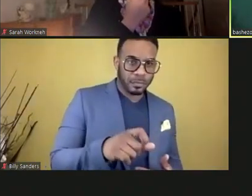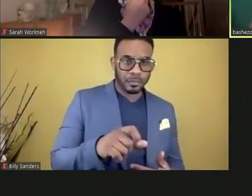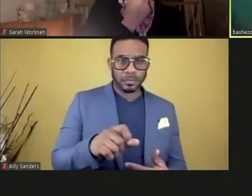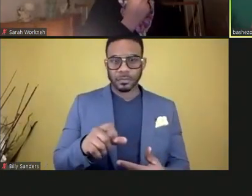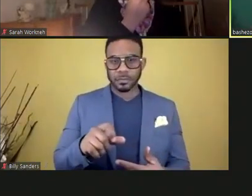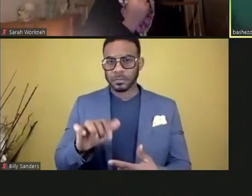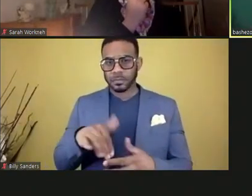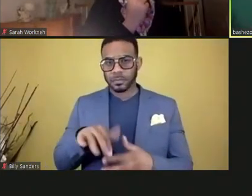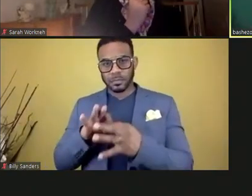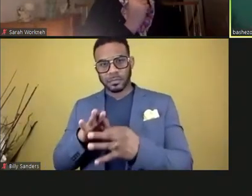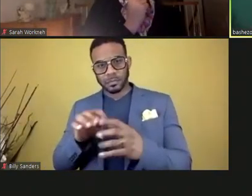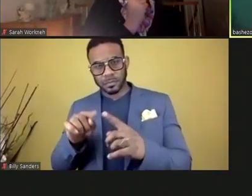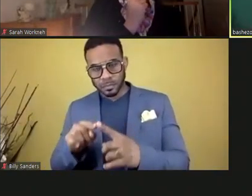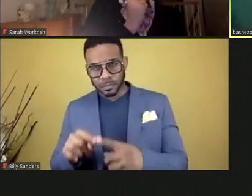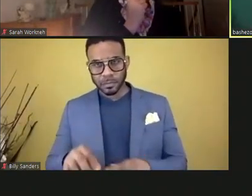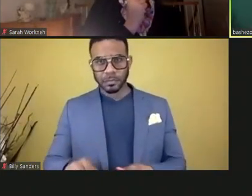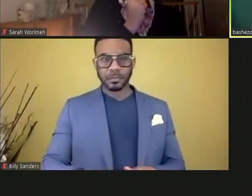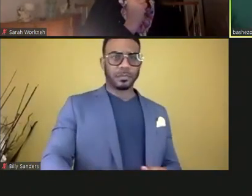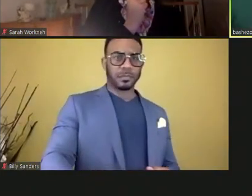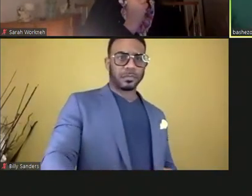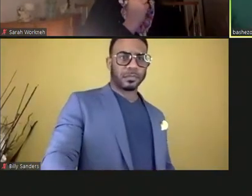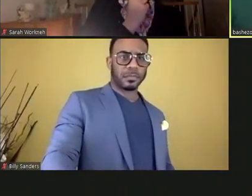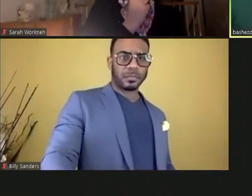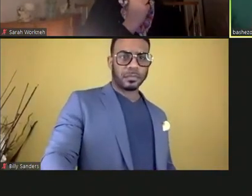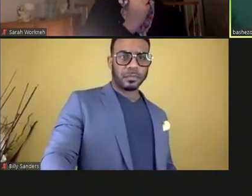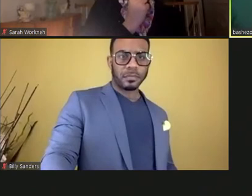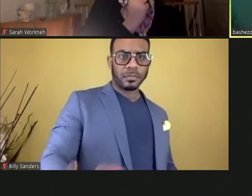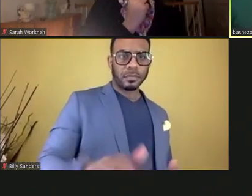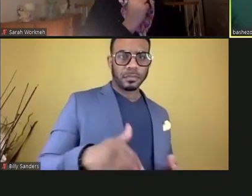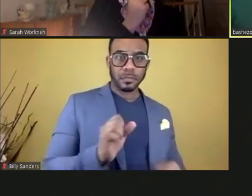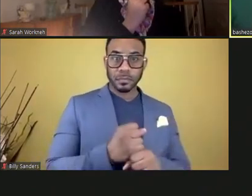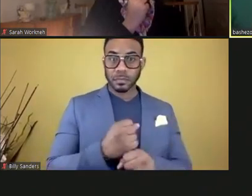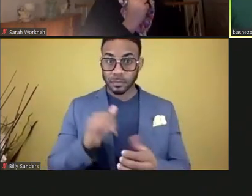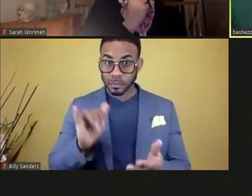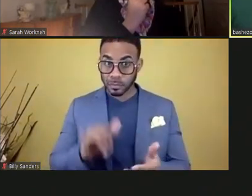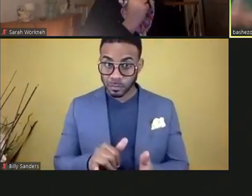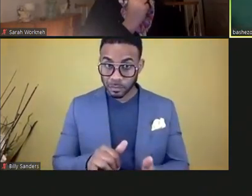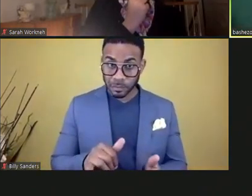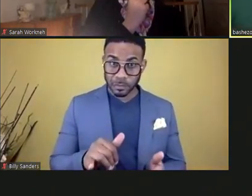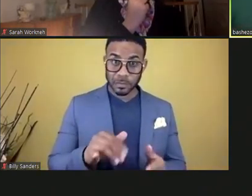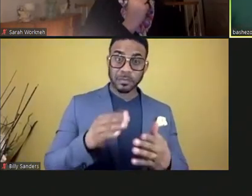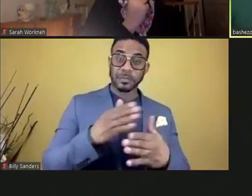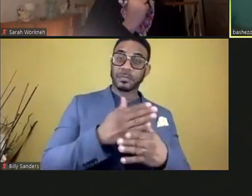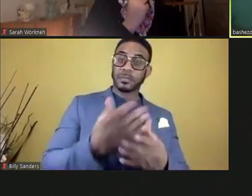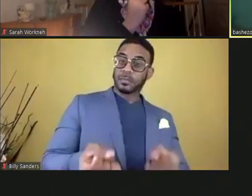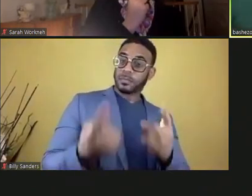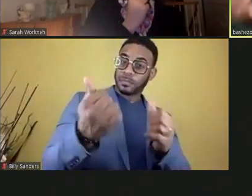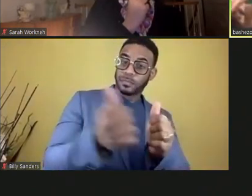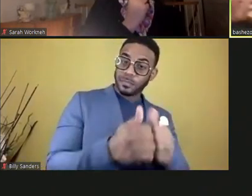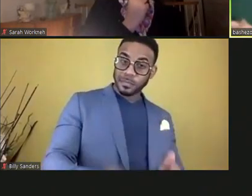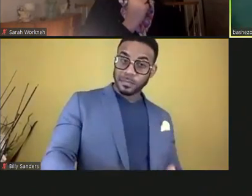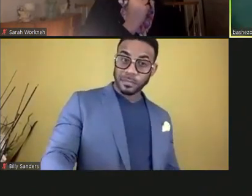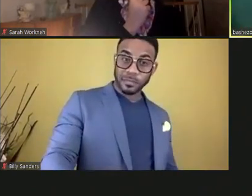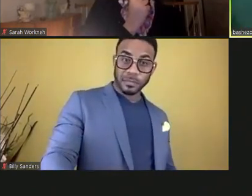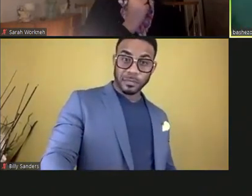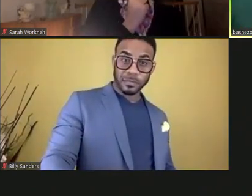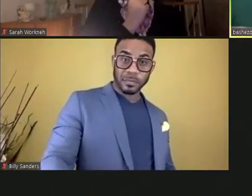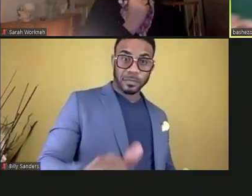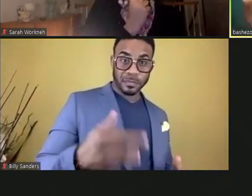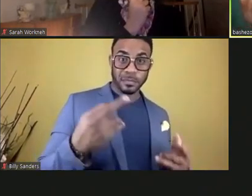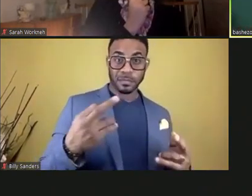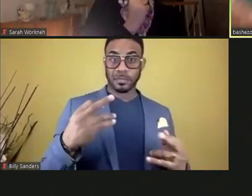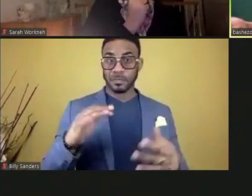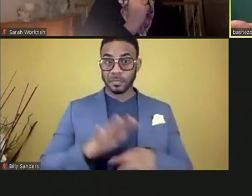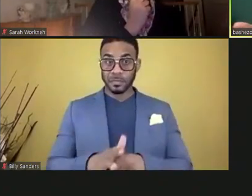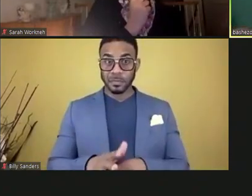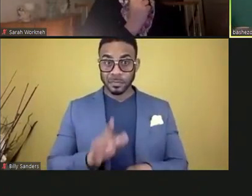in relationship to want and need, and how can we create that mutually together, even during a fucking pandemic, right?